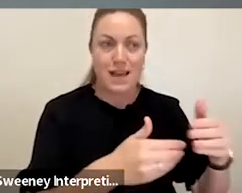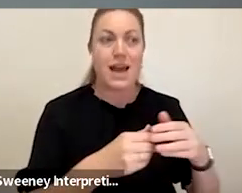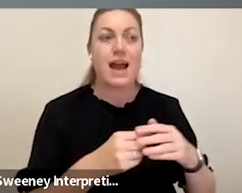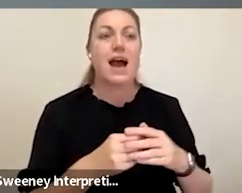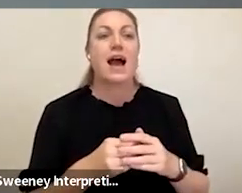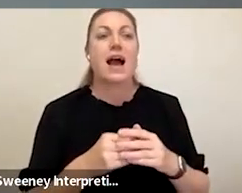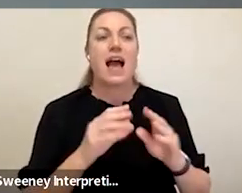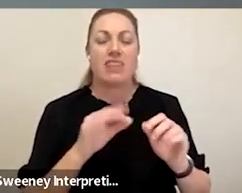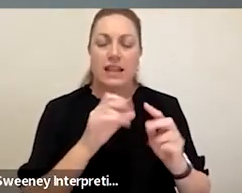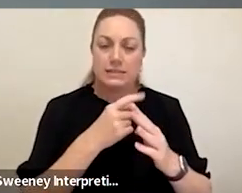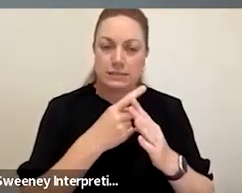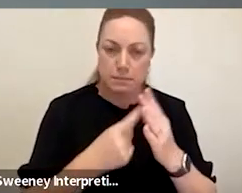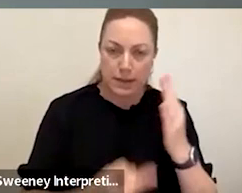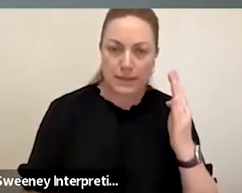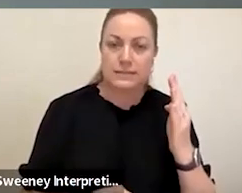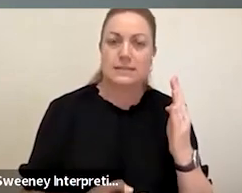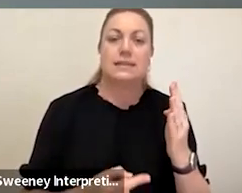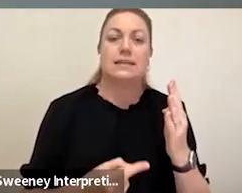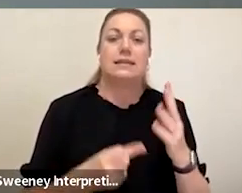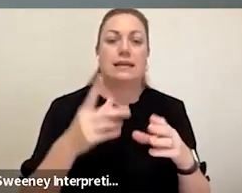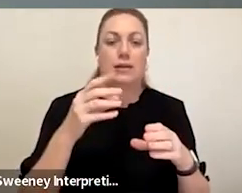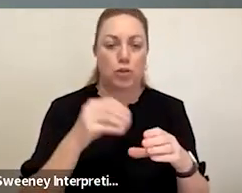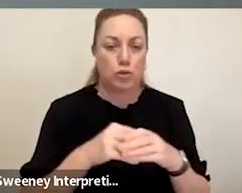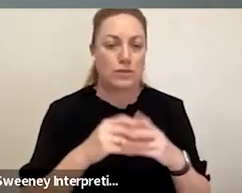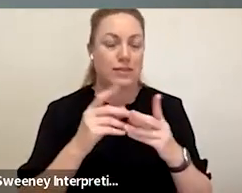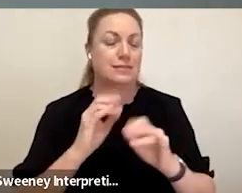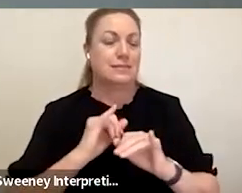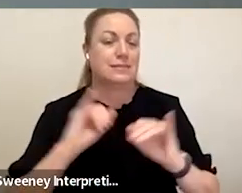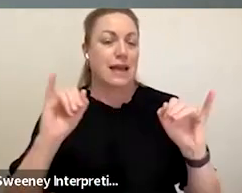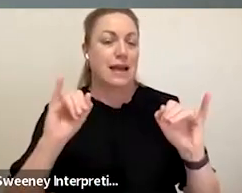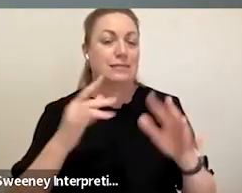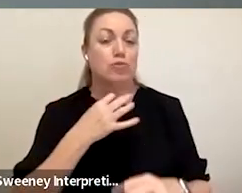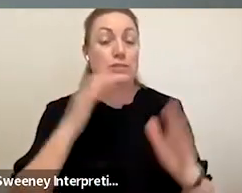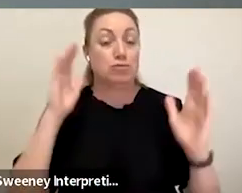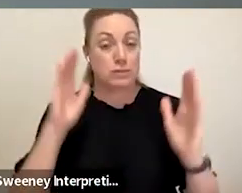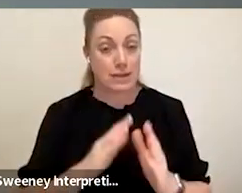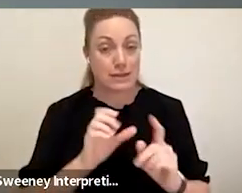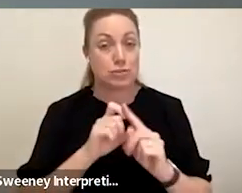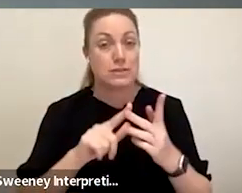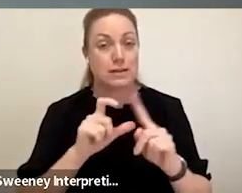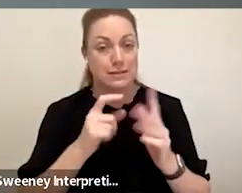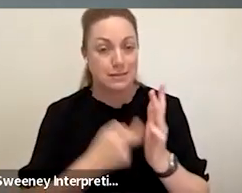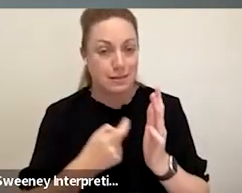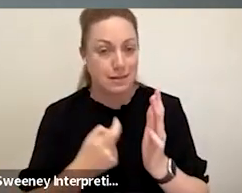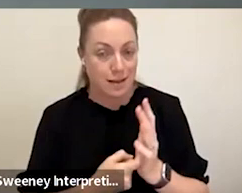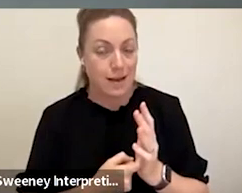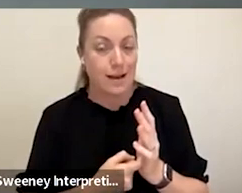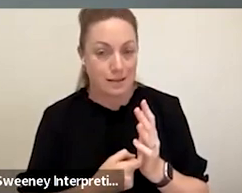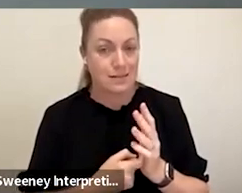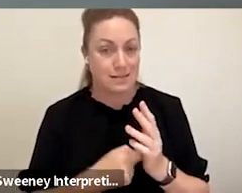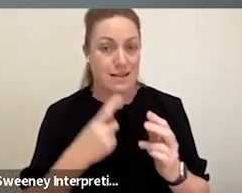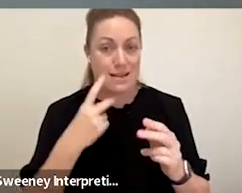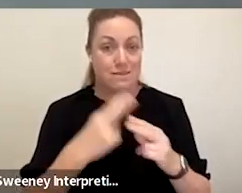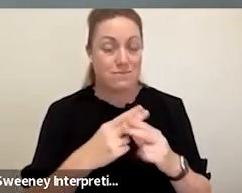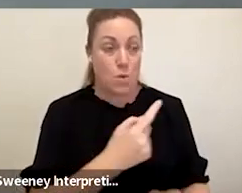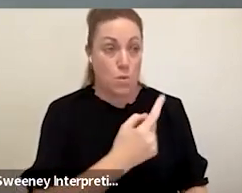disability inclusive disaster risk reduction on a wider scale as well, and on a community level too. I